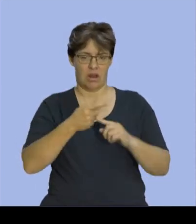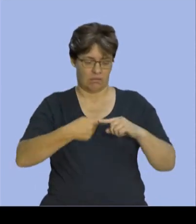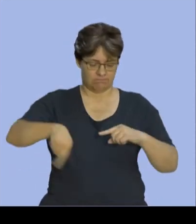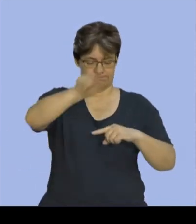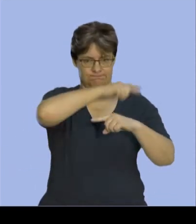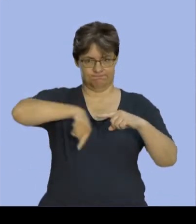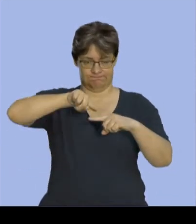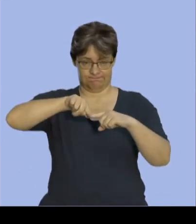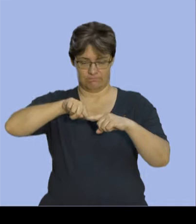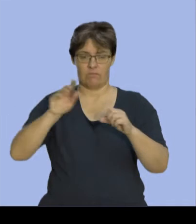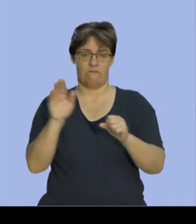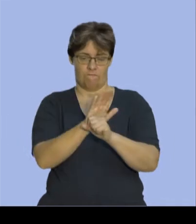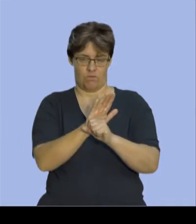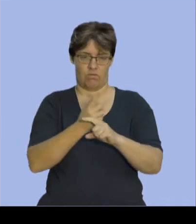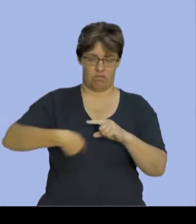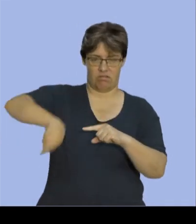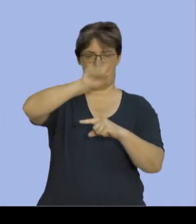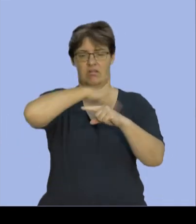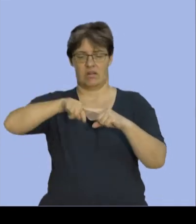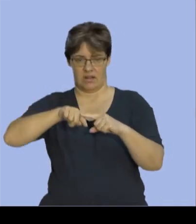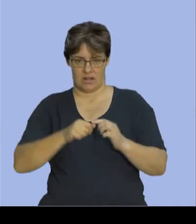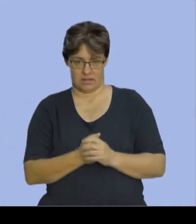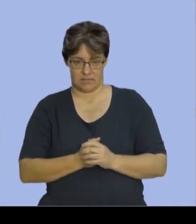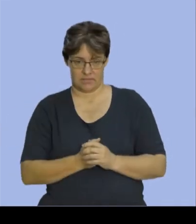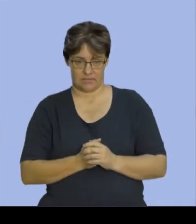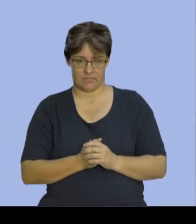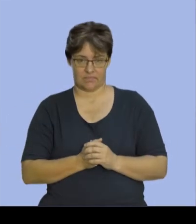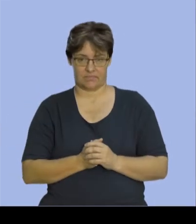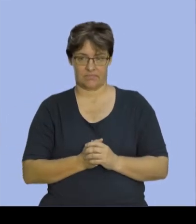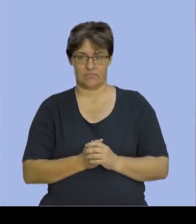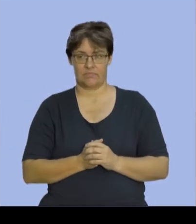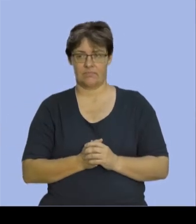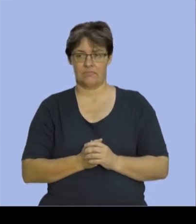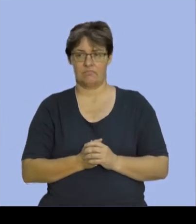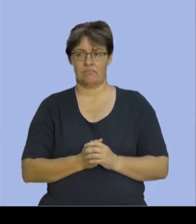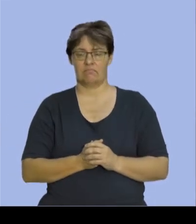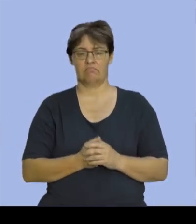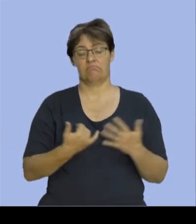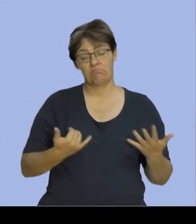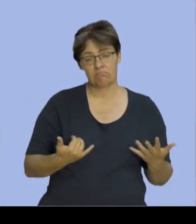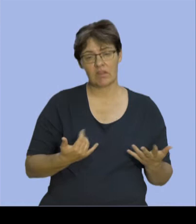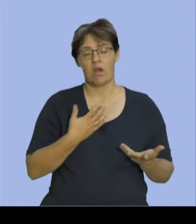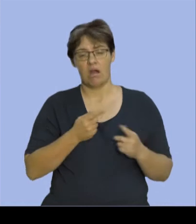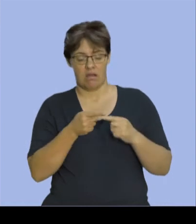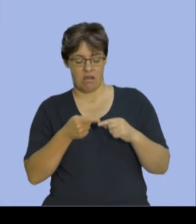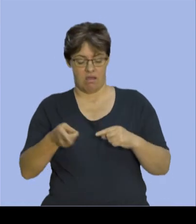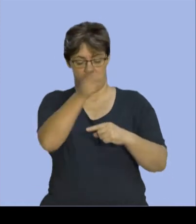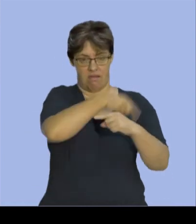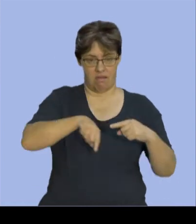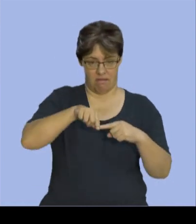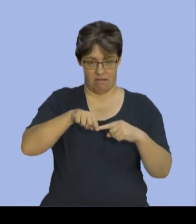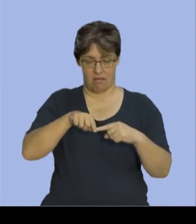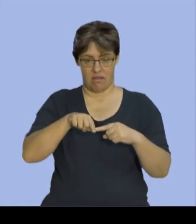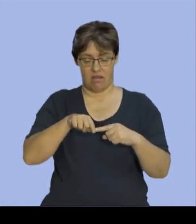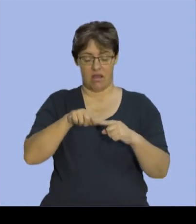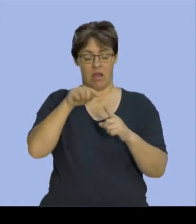called a revolution when we try to label our angles. Now, if you rotate r around